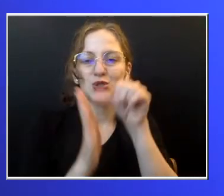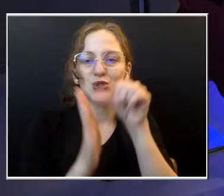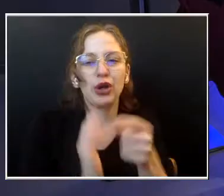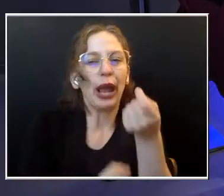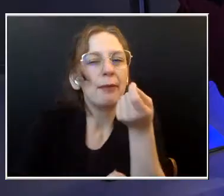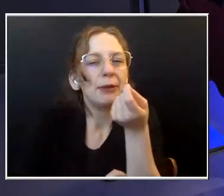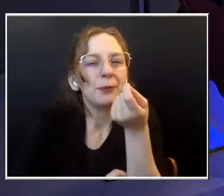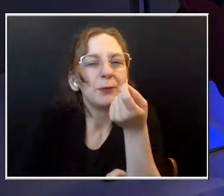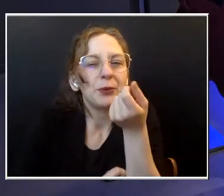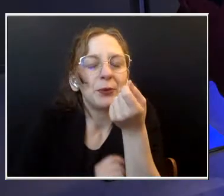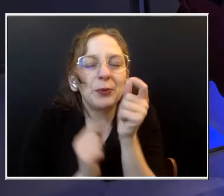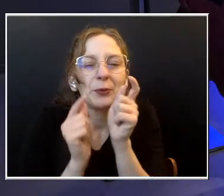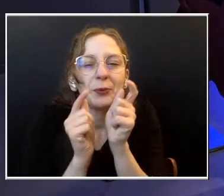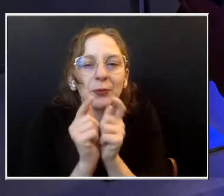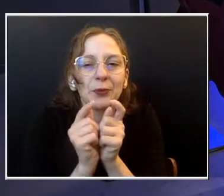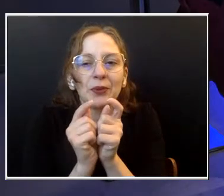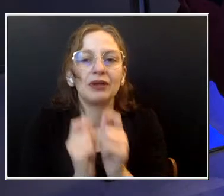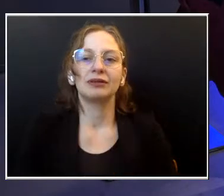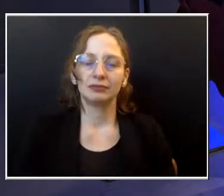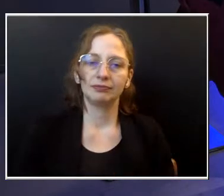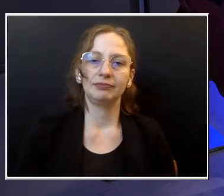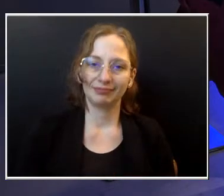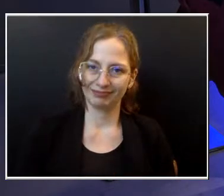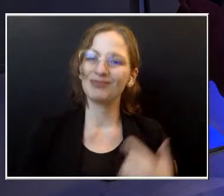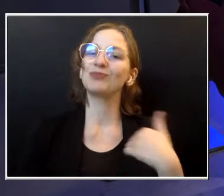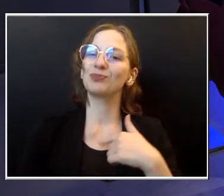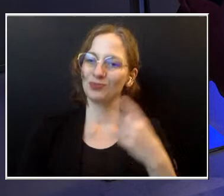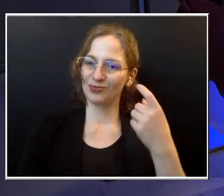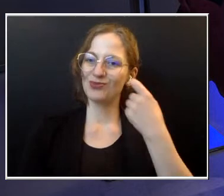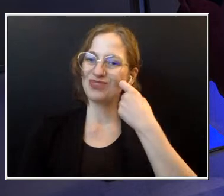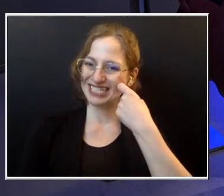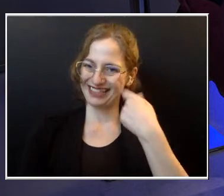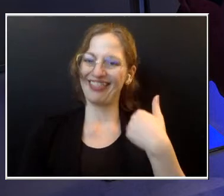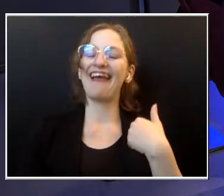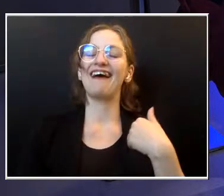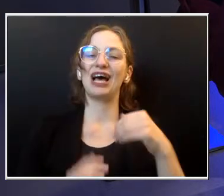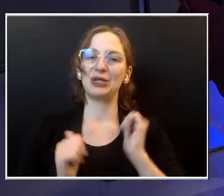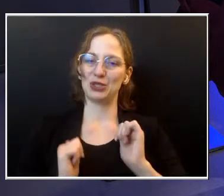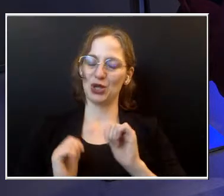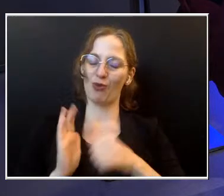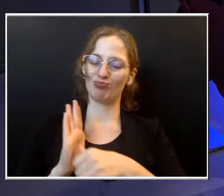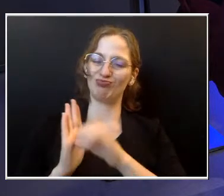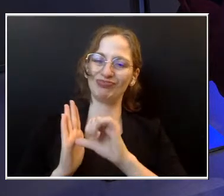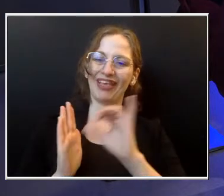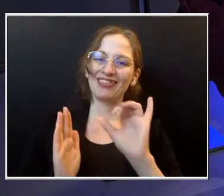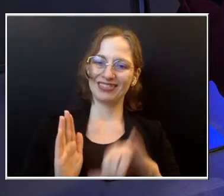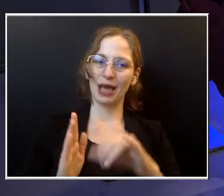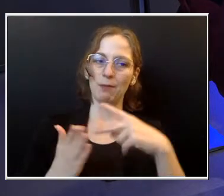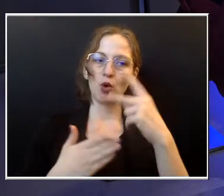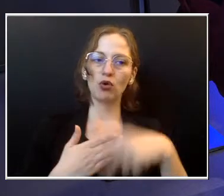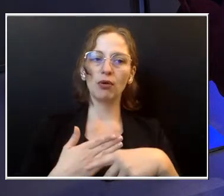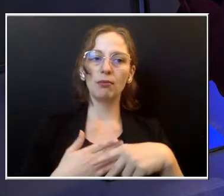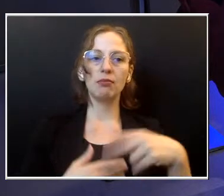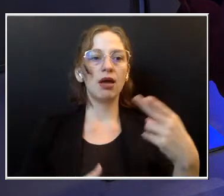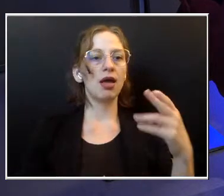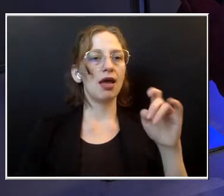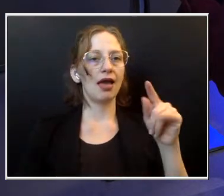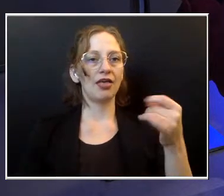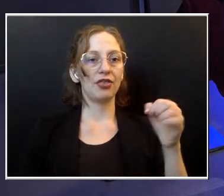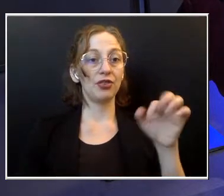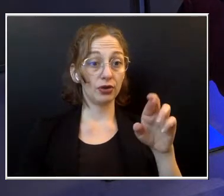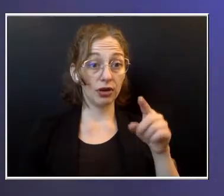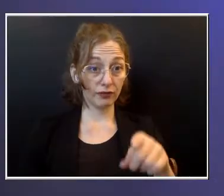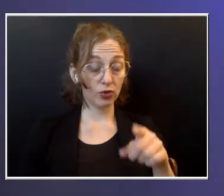just did a program highlighting our lymphedema program. It's quite incredible. Heather, has lymphedema been brought up in your world? Well,